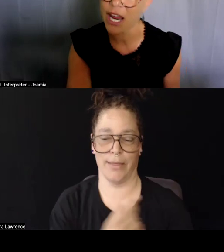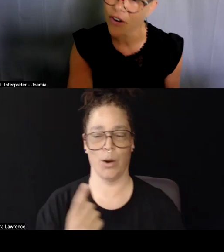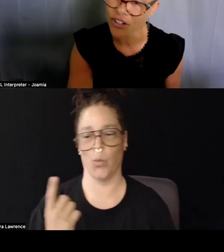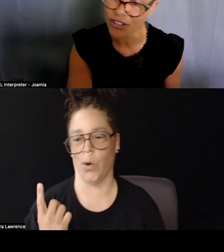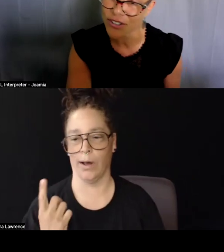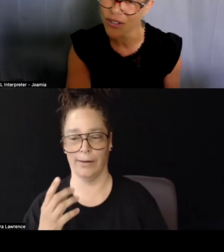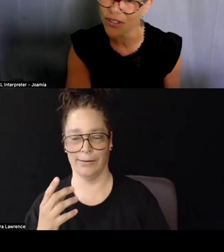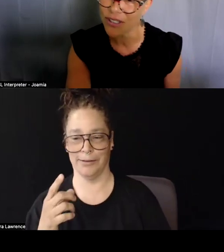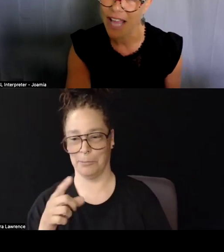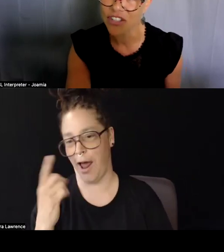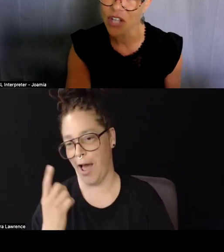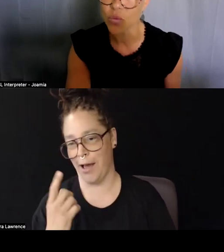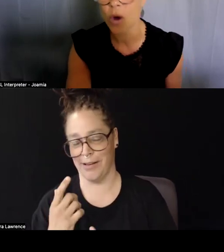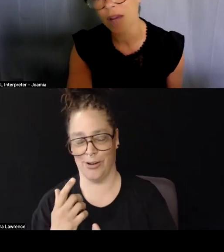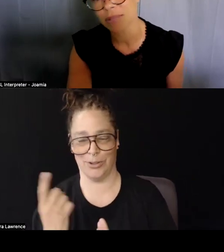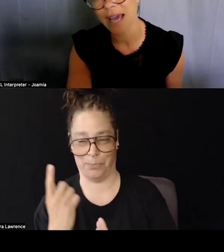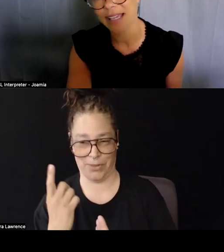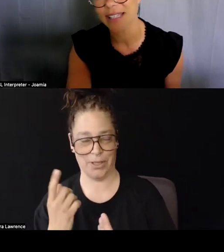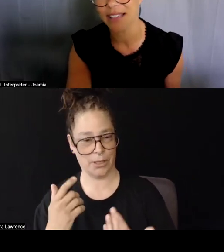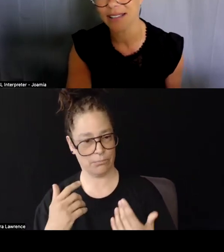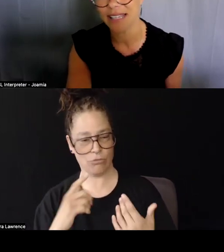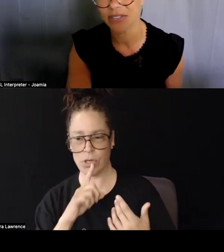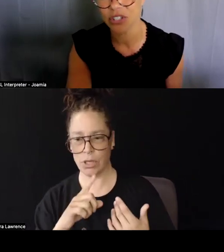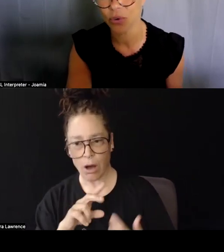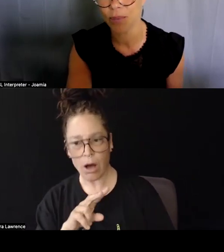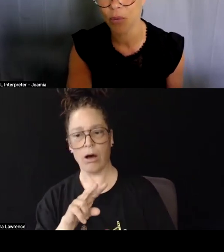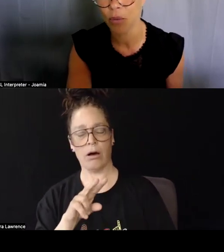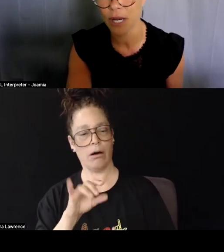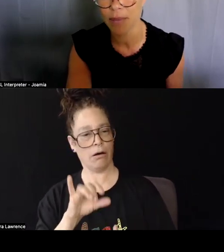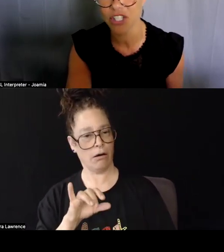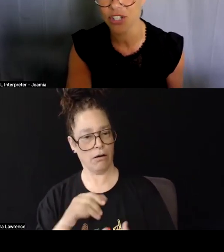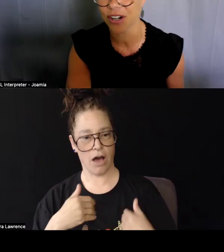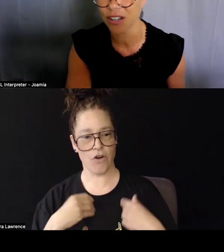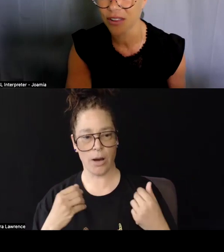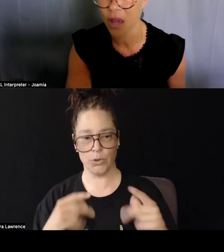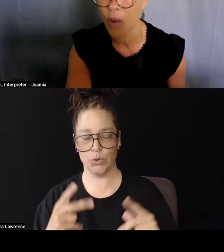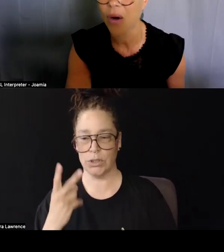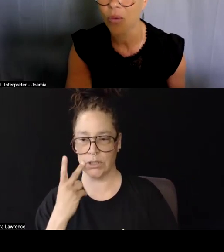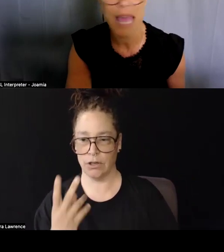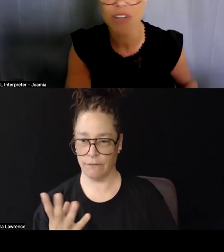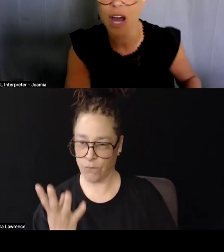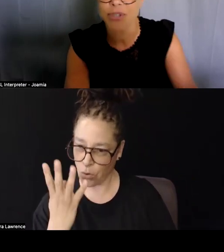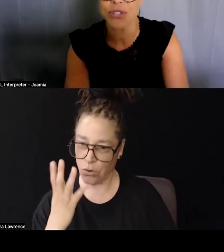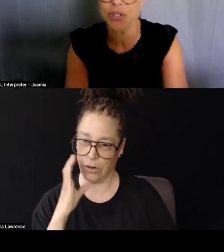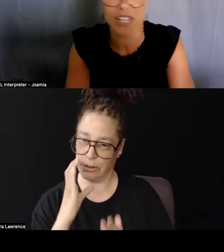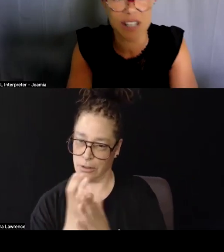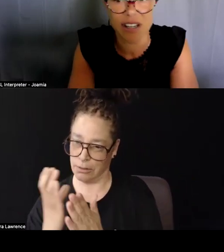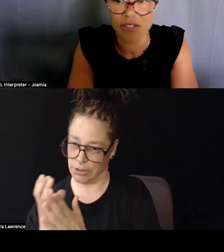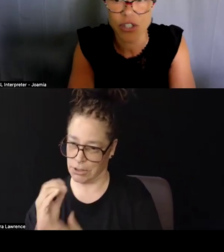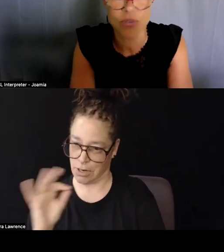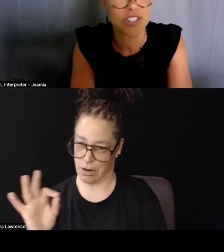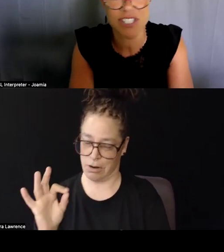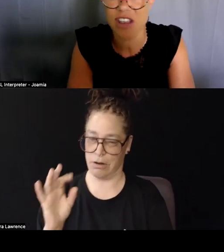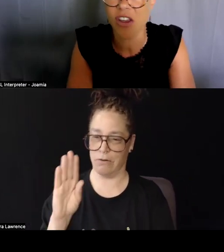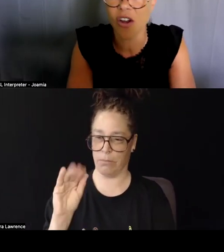images or characters and just 1 Black individual, but we want to make sure that, wow, we have an opportunity